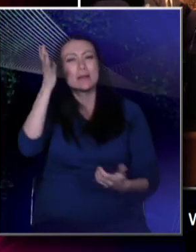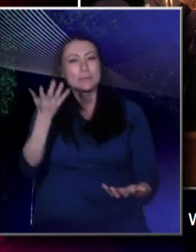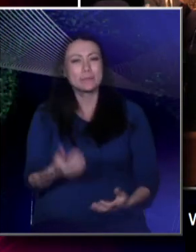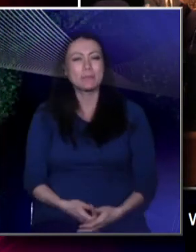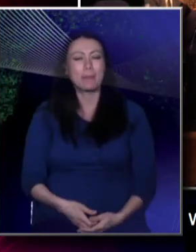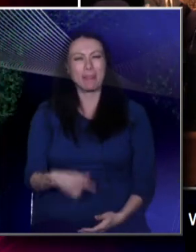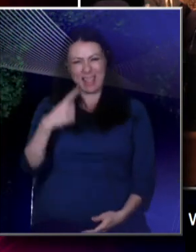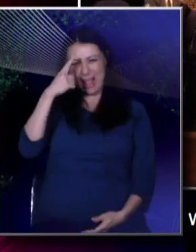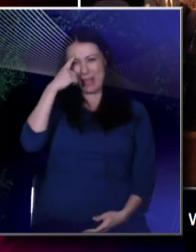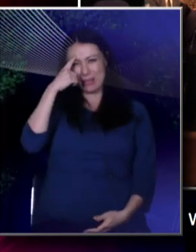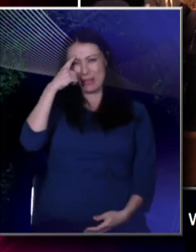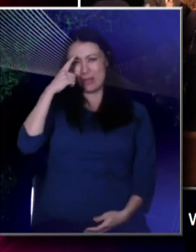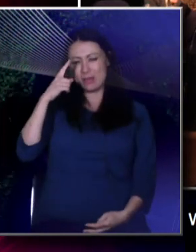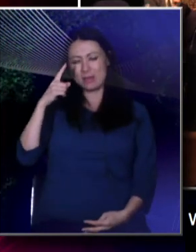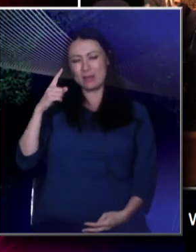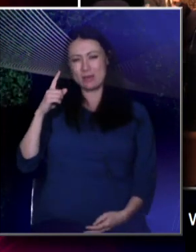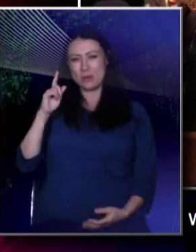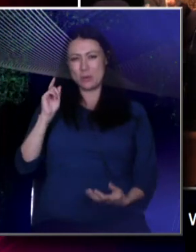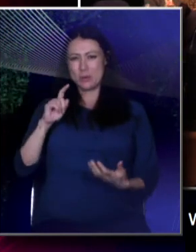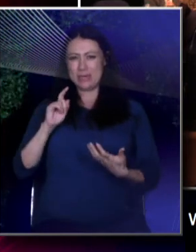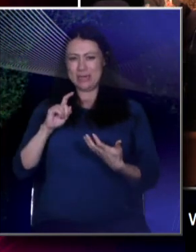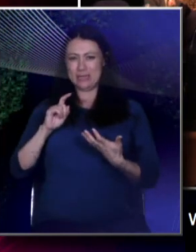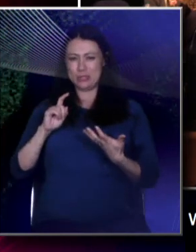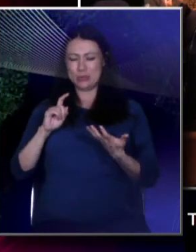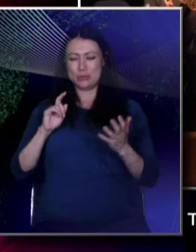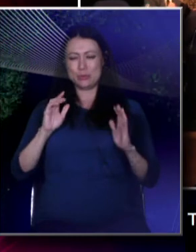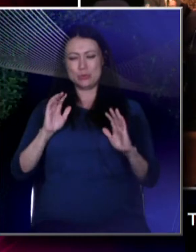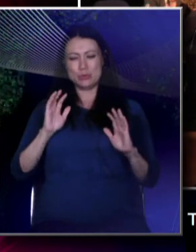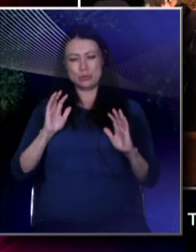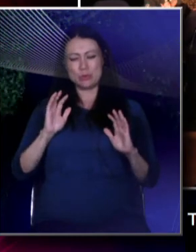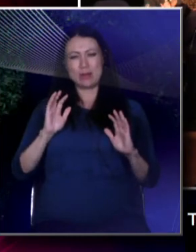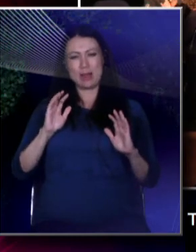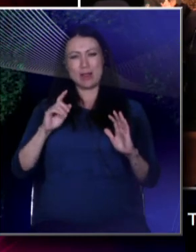I think we need to sort of think outside of that.